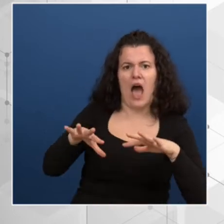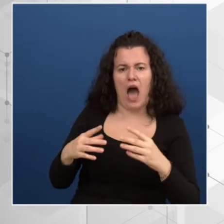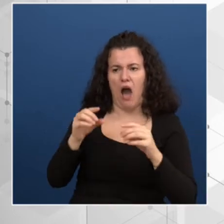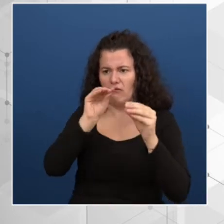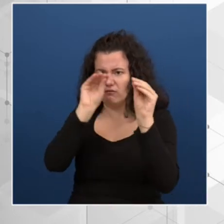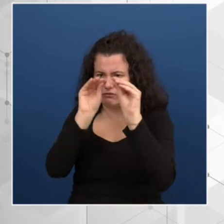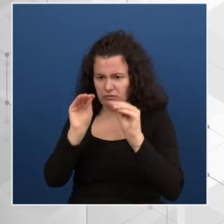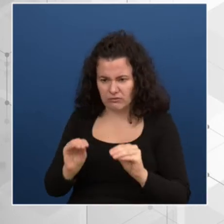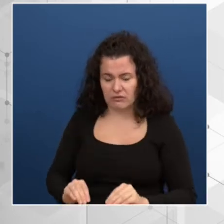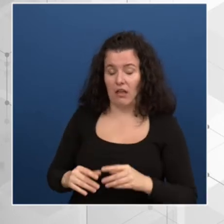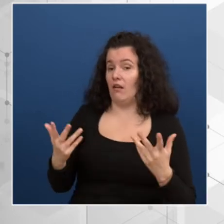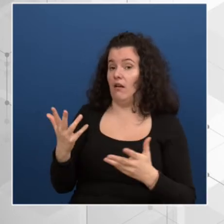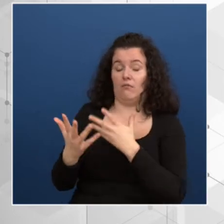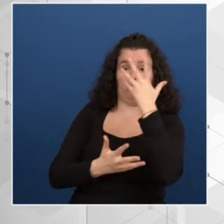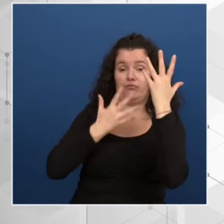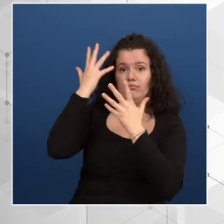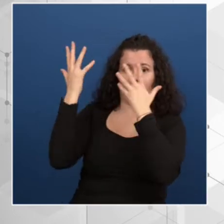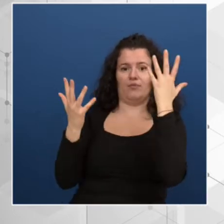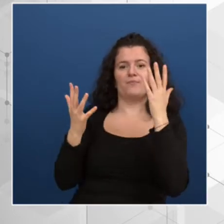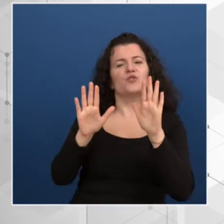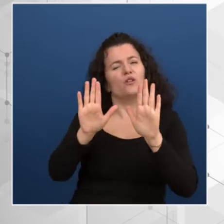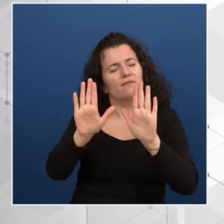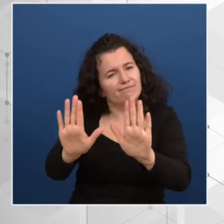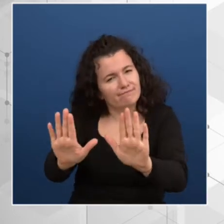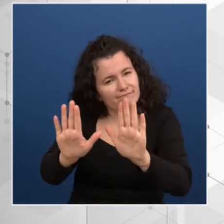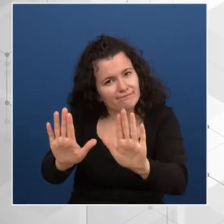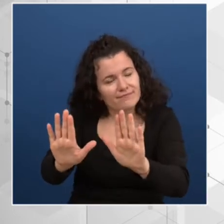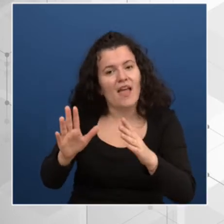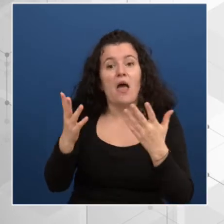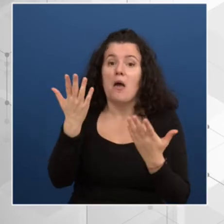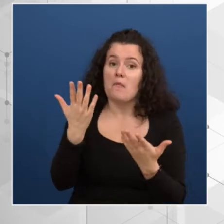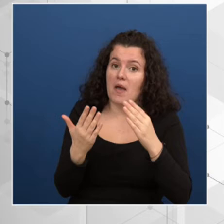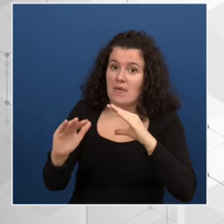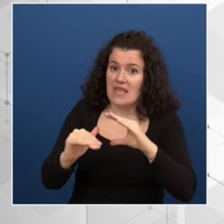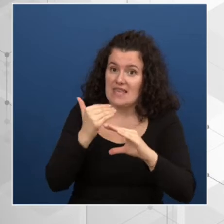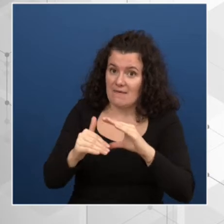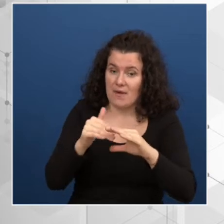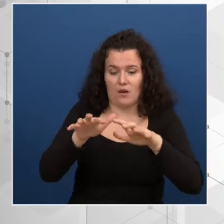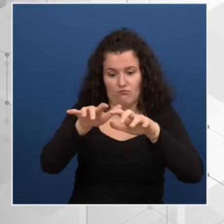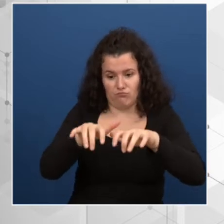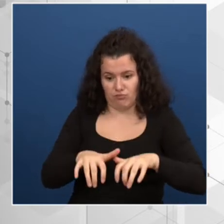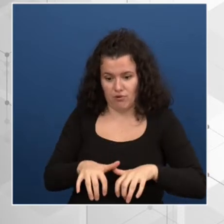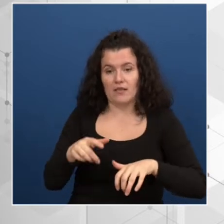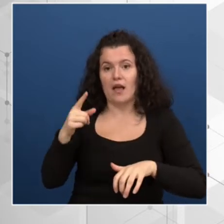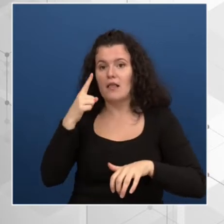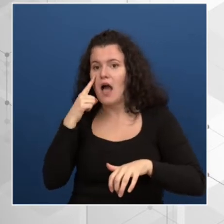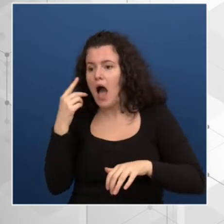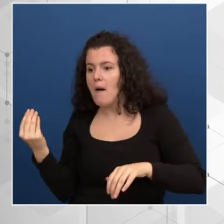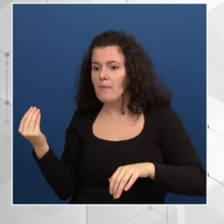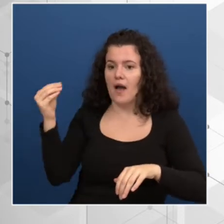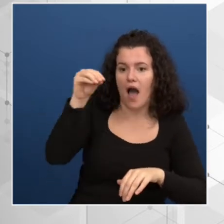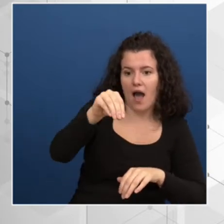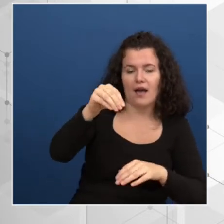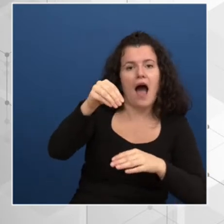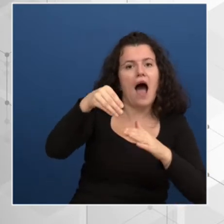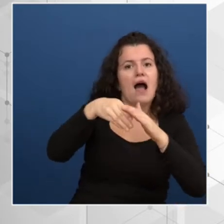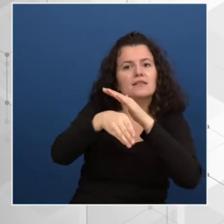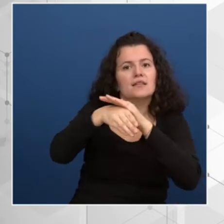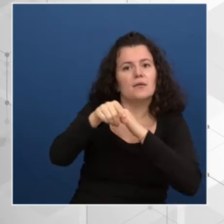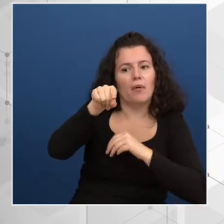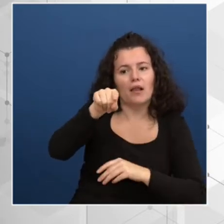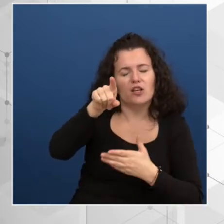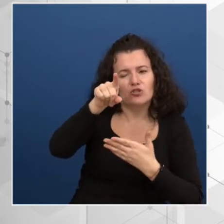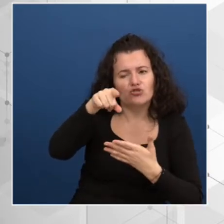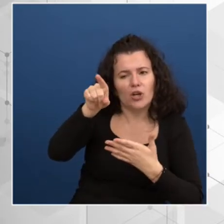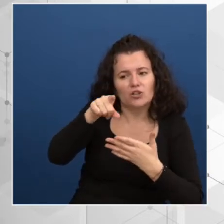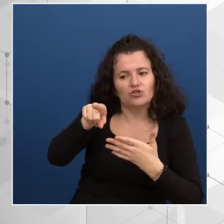you know how to do things like use the accessibility checker that's built into Outlook. It's in the review tab, and I'll show you that in a moment. It